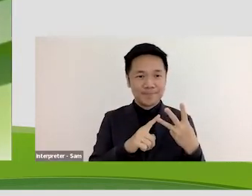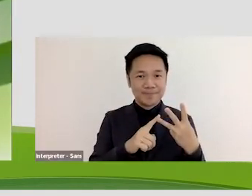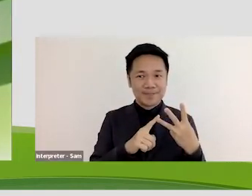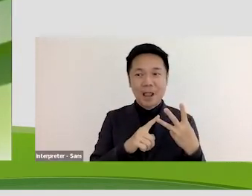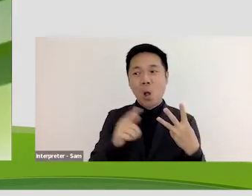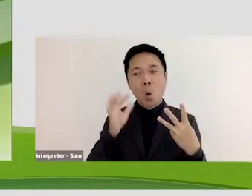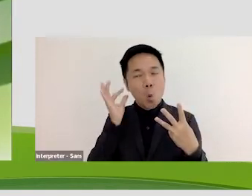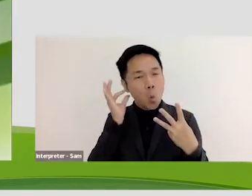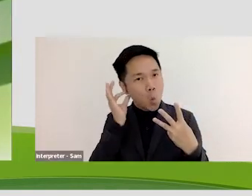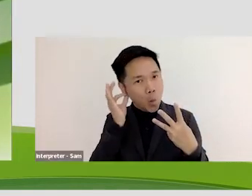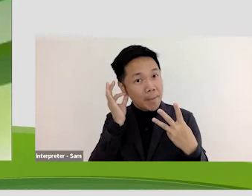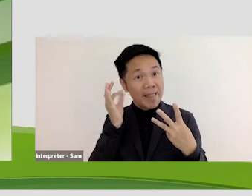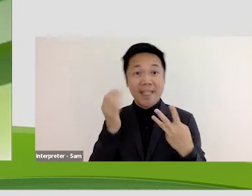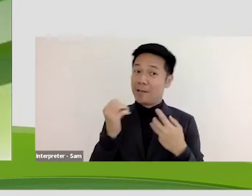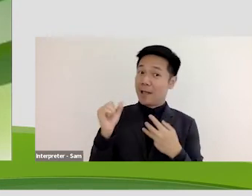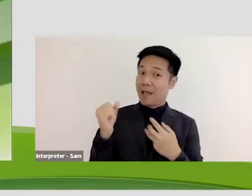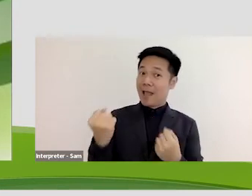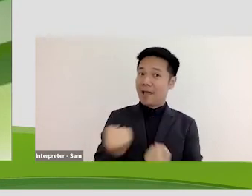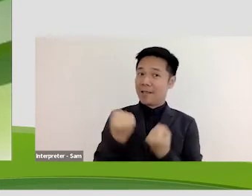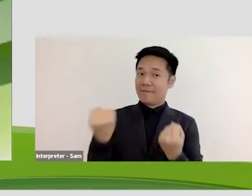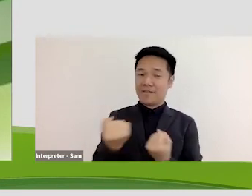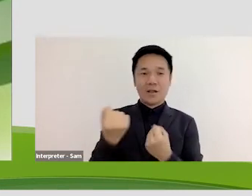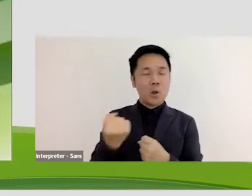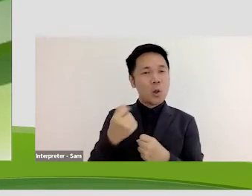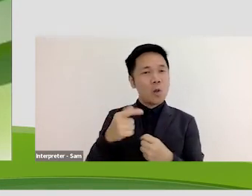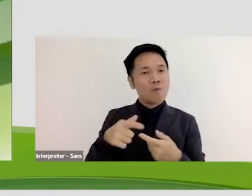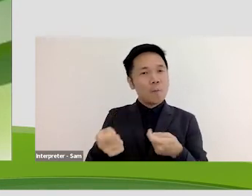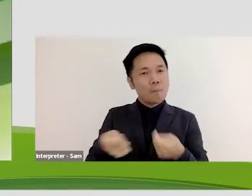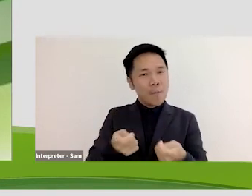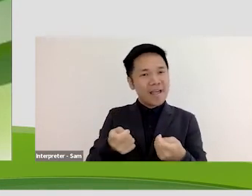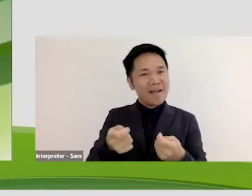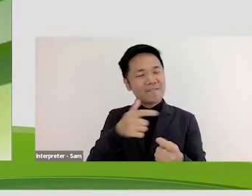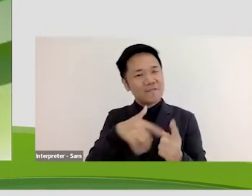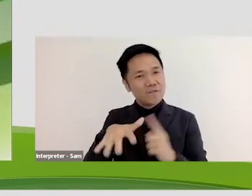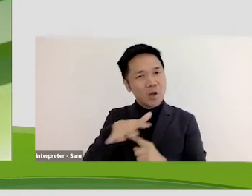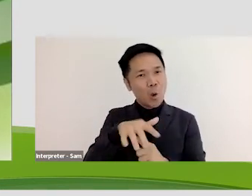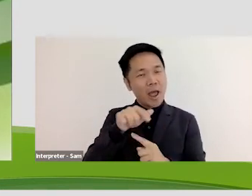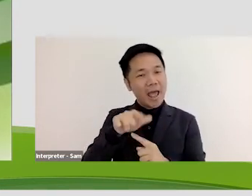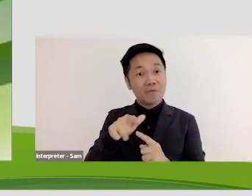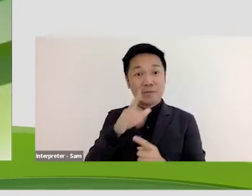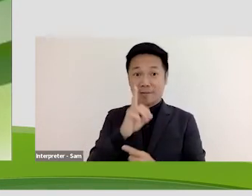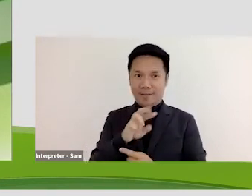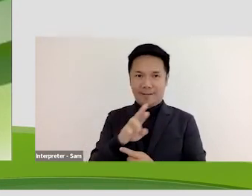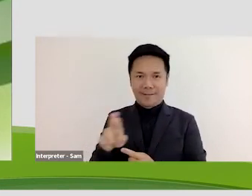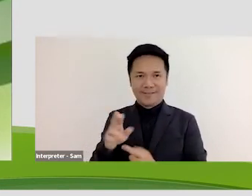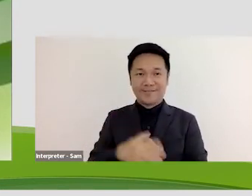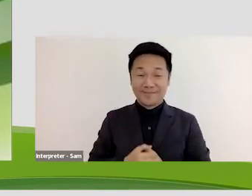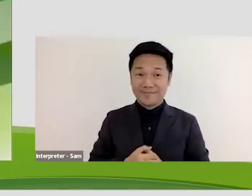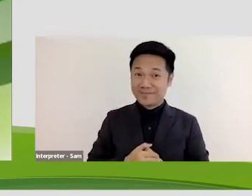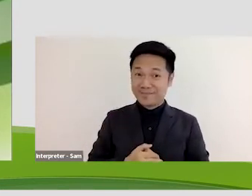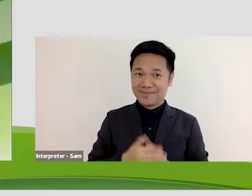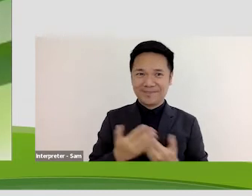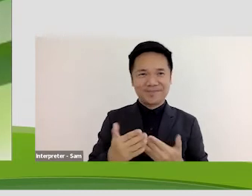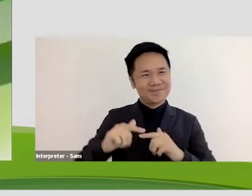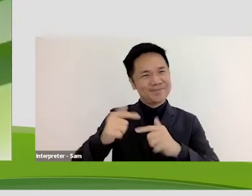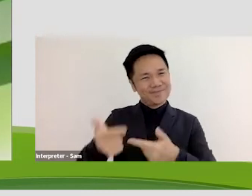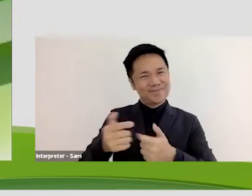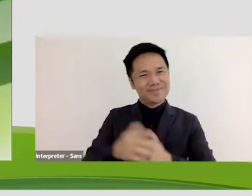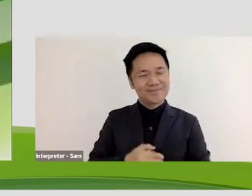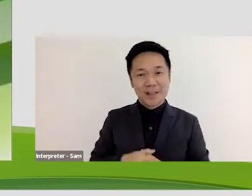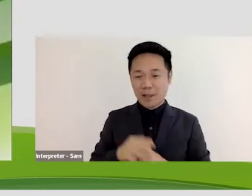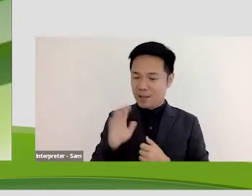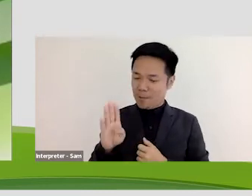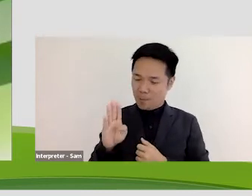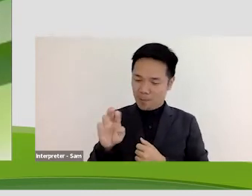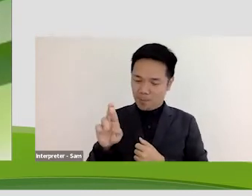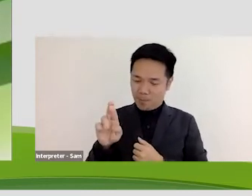women as actors of climate change, environment management, and disaster risk reduction. And for this one, I would like to welcome Branwen Miller,